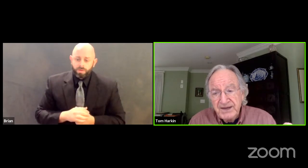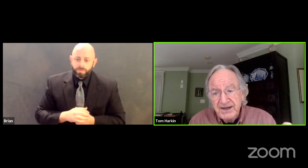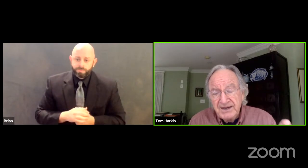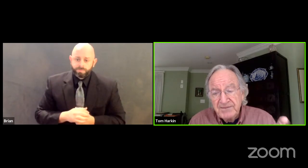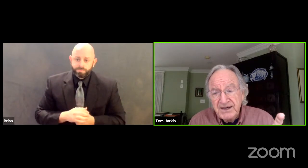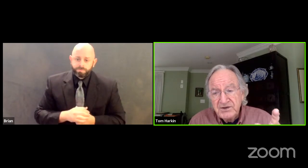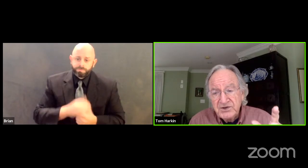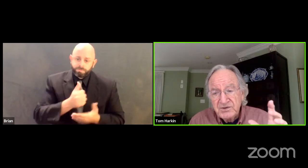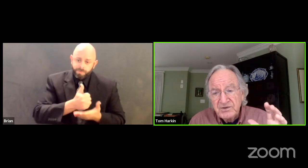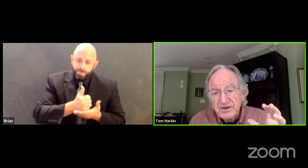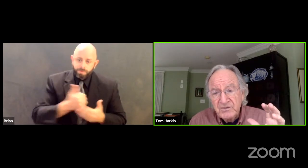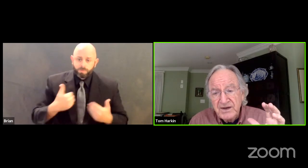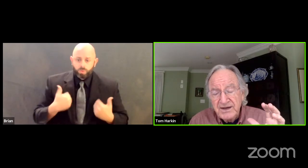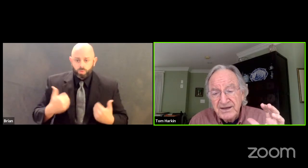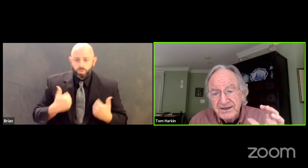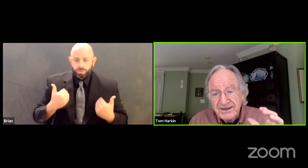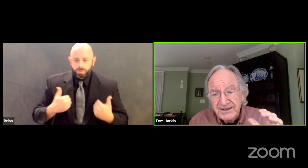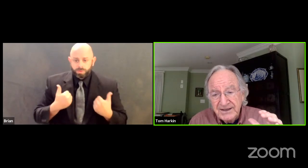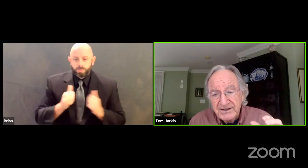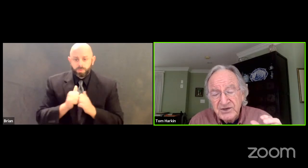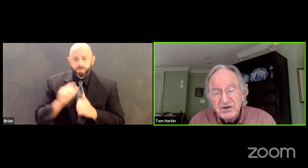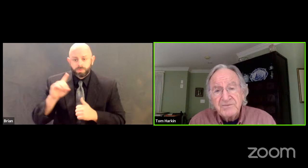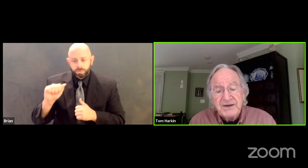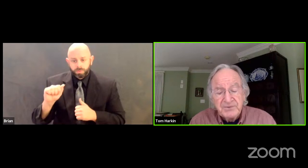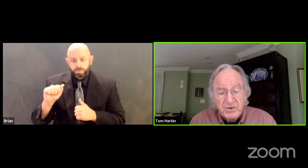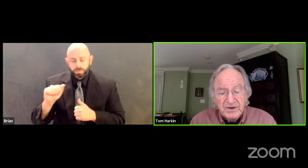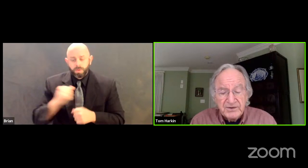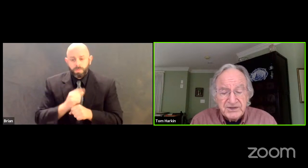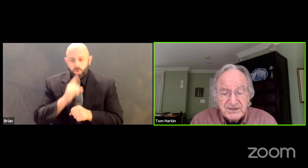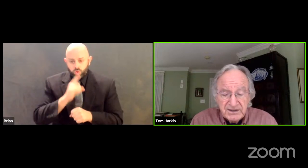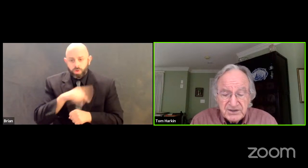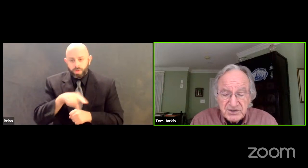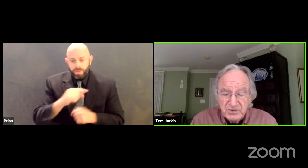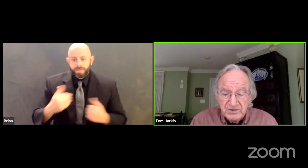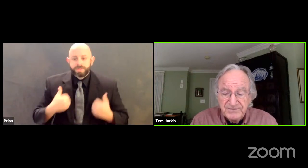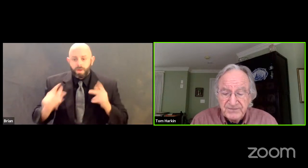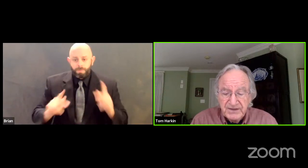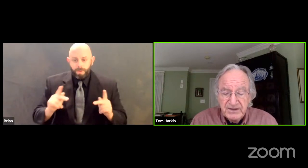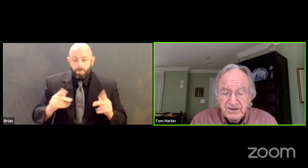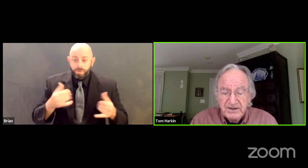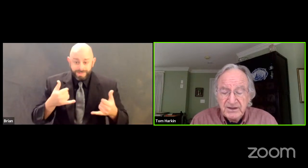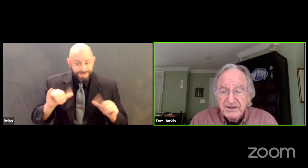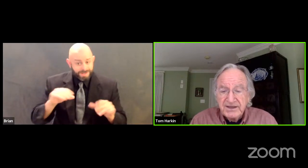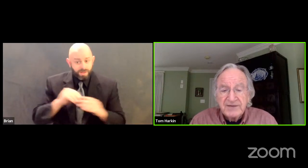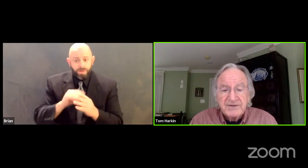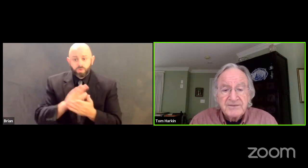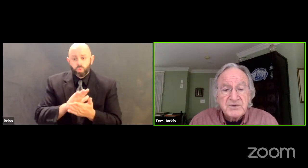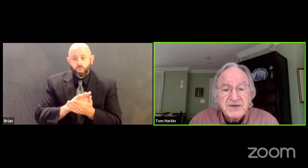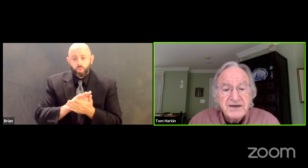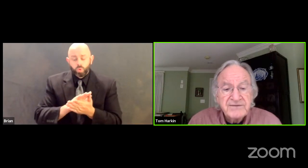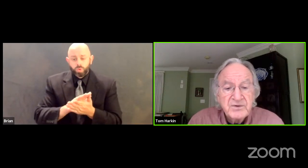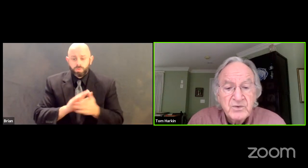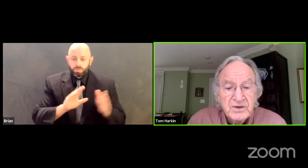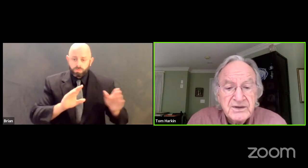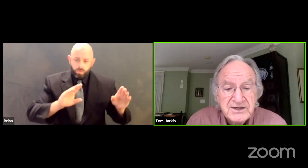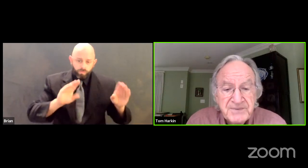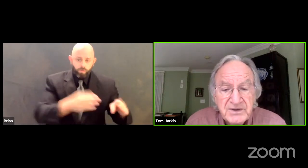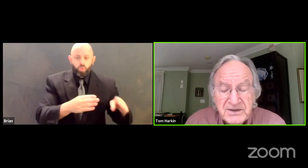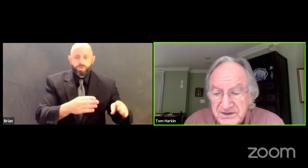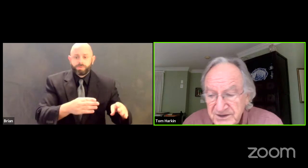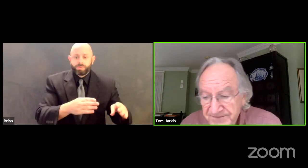preparing youth and making sure that we get these young people while they're still in school to get them those kind of